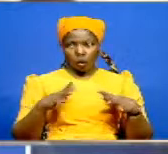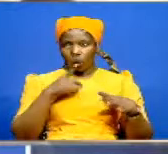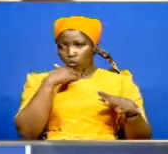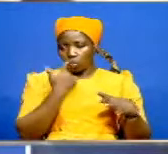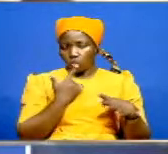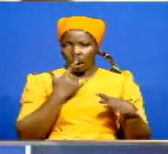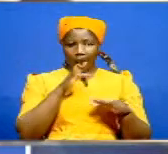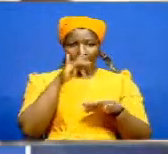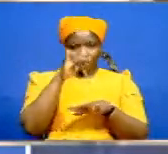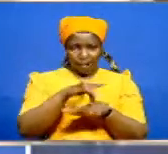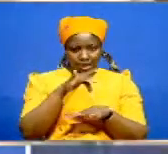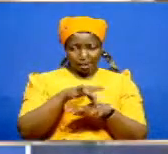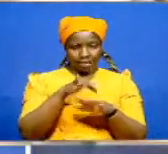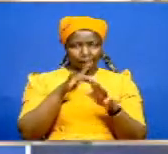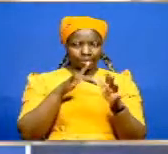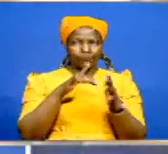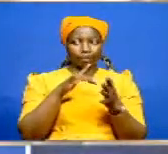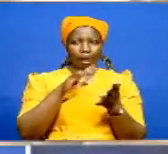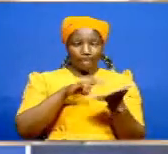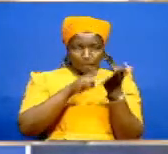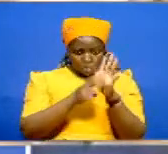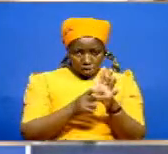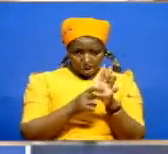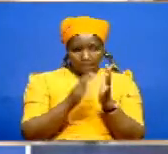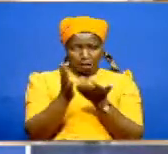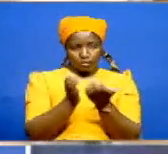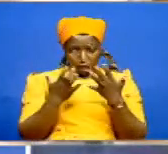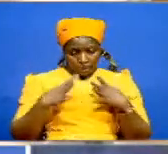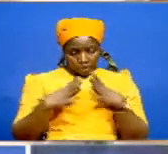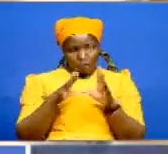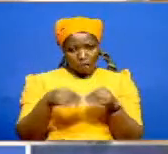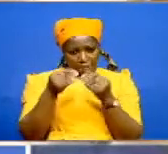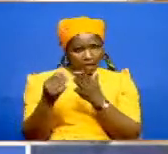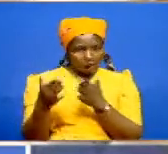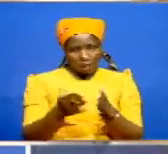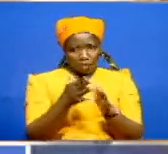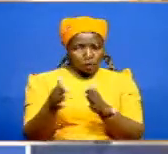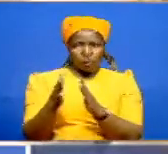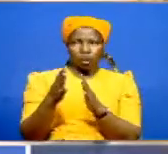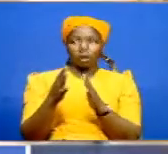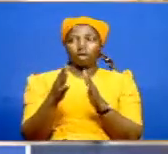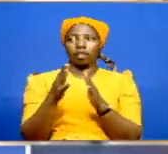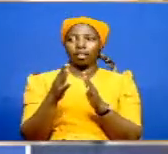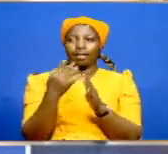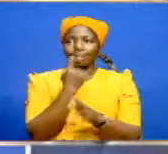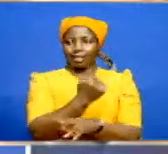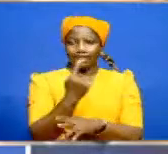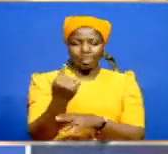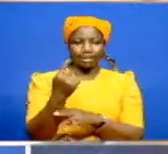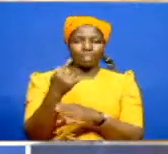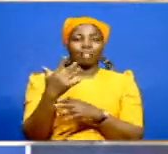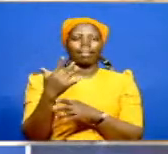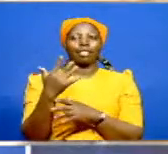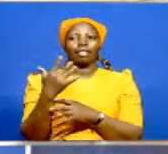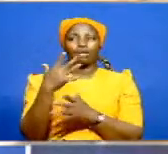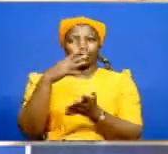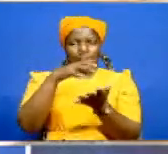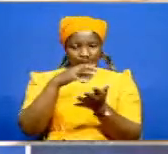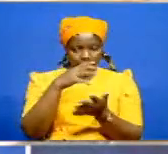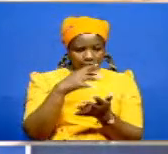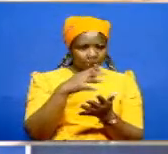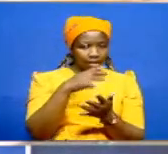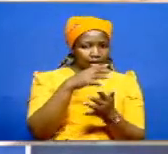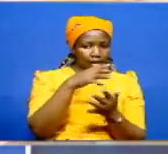affected by the project. The traders were given an opportunity in each criteria to count the number